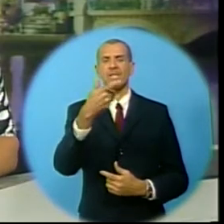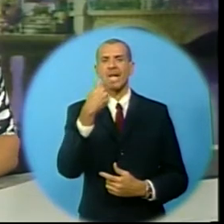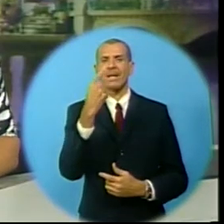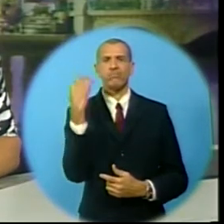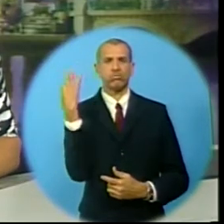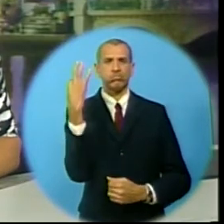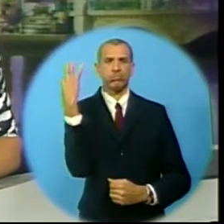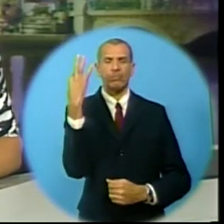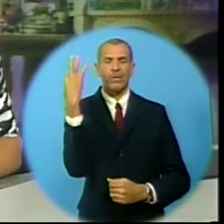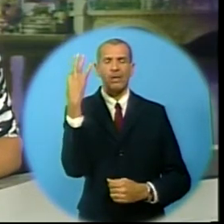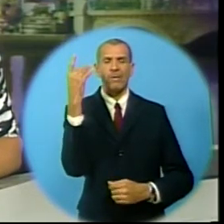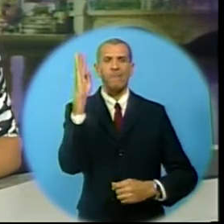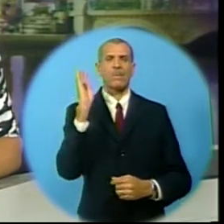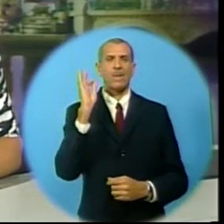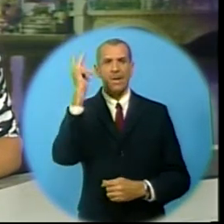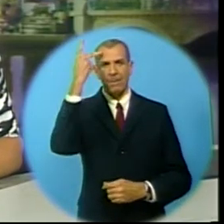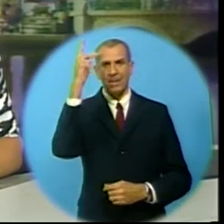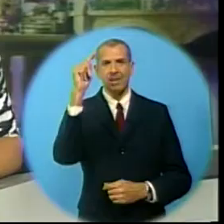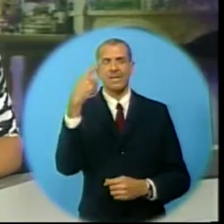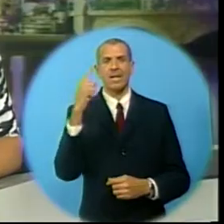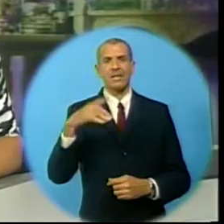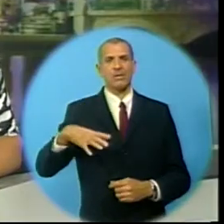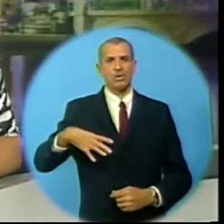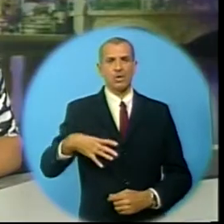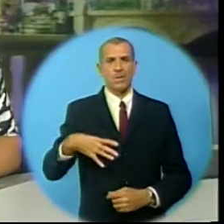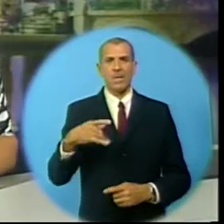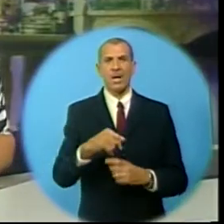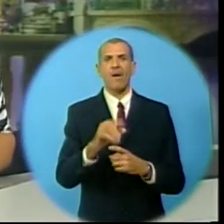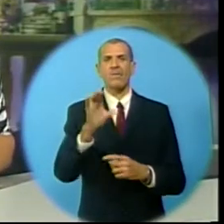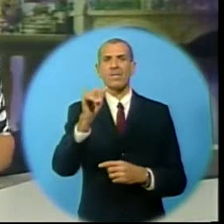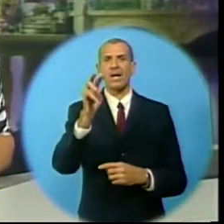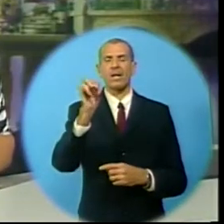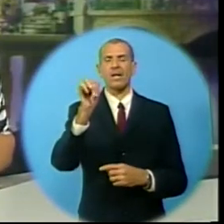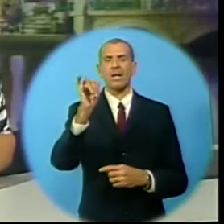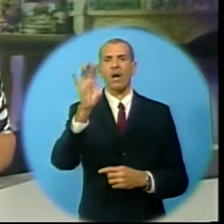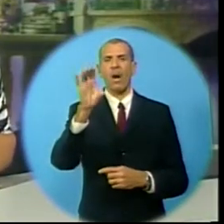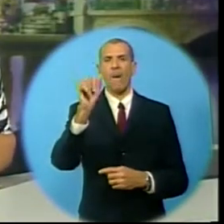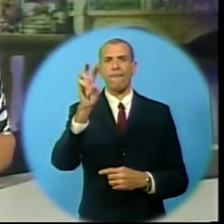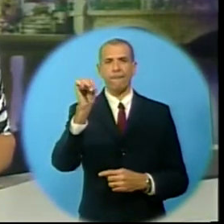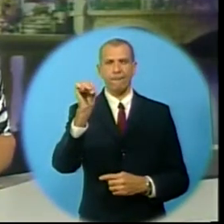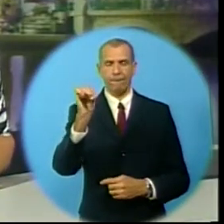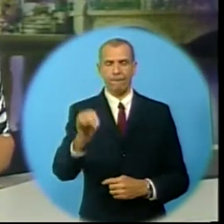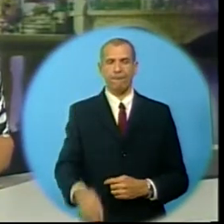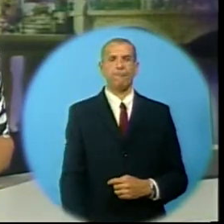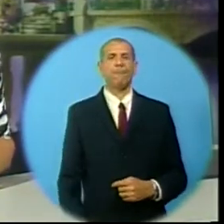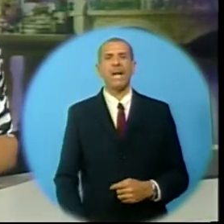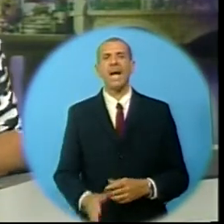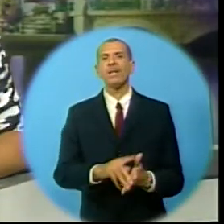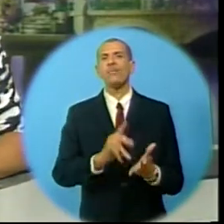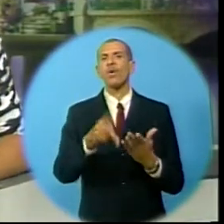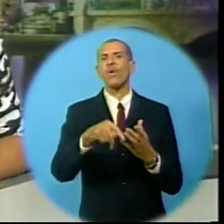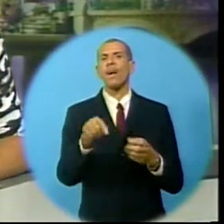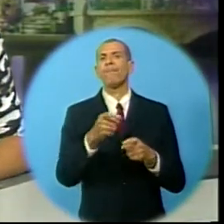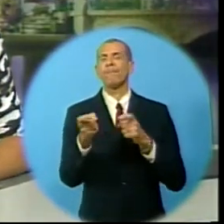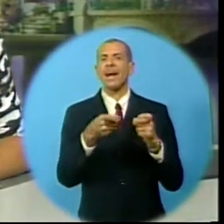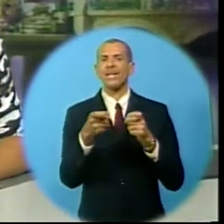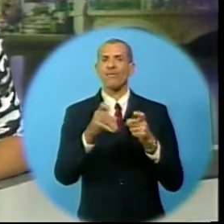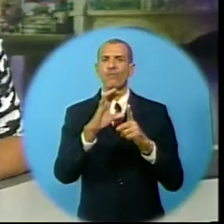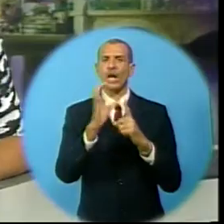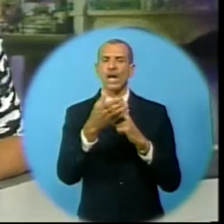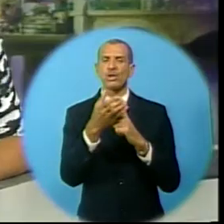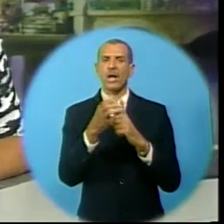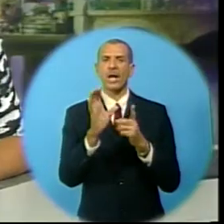behalf of the Prime Minister, who is currently chairman of CARICOM. Well, meantime, Program Manager for Culture and